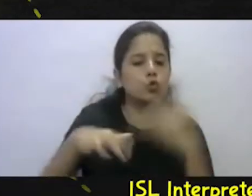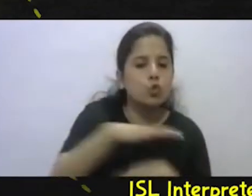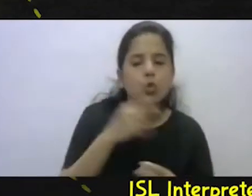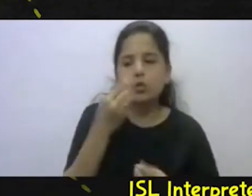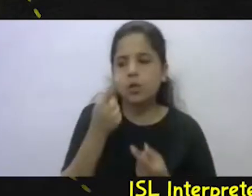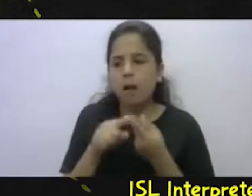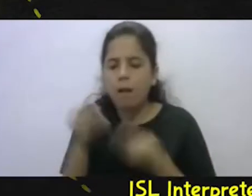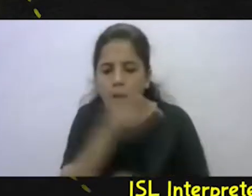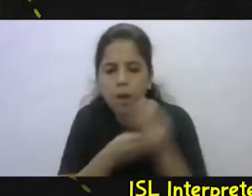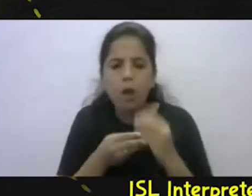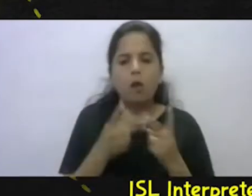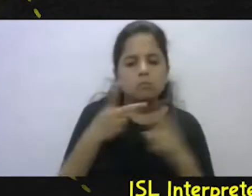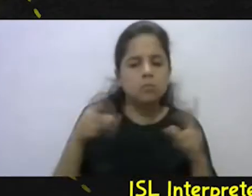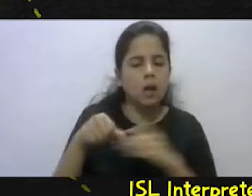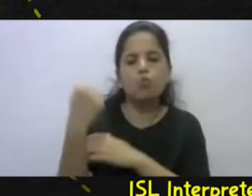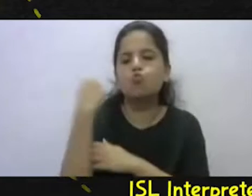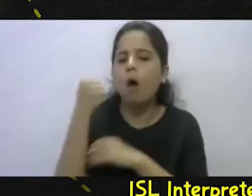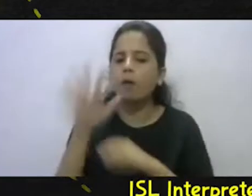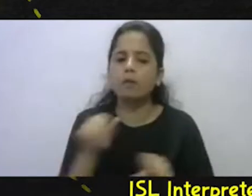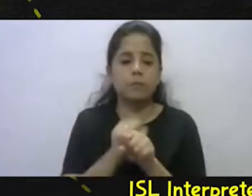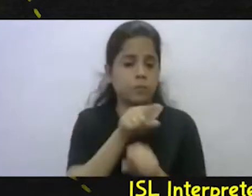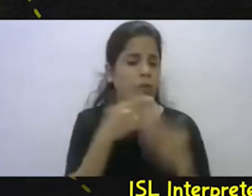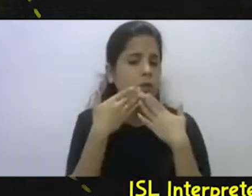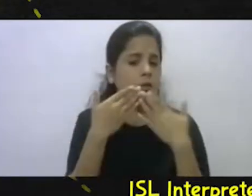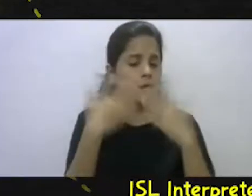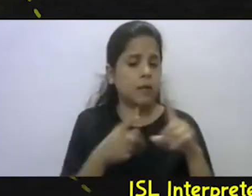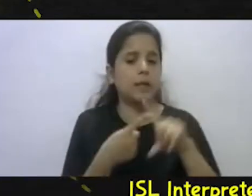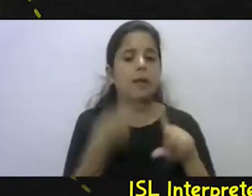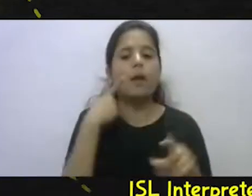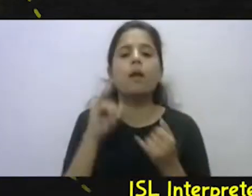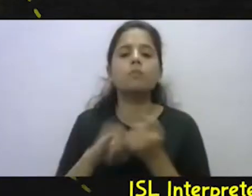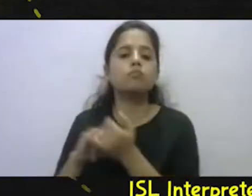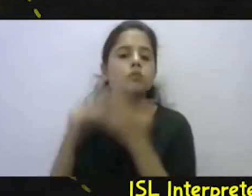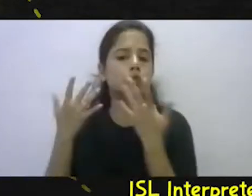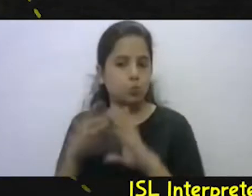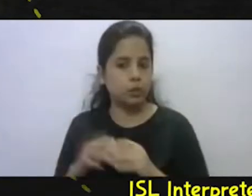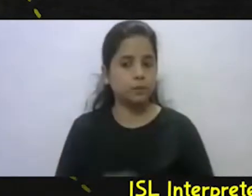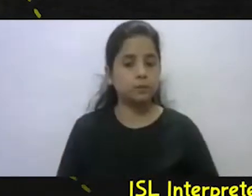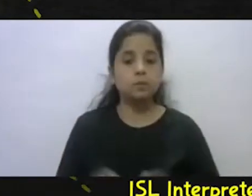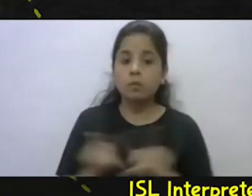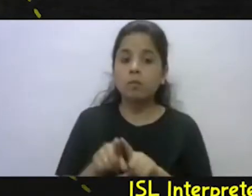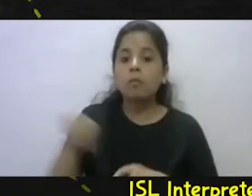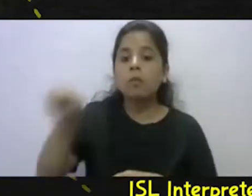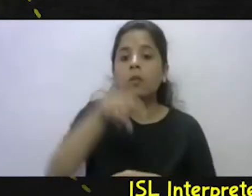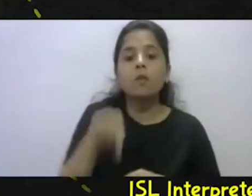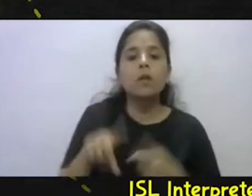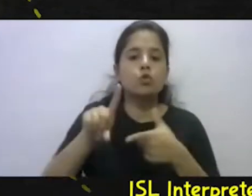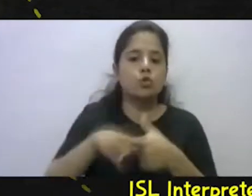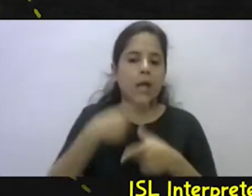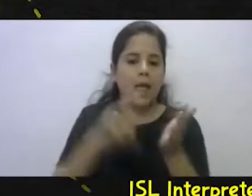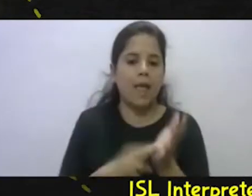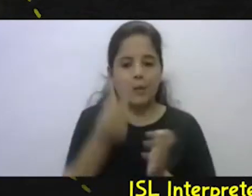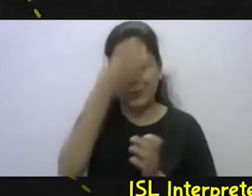rights of marginalized children. He has finished his studies from Tata Institute of Social Sciences and also from Jawaharlal